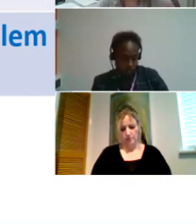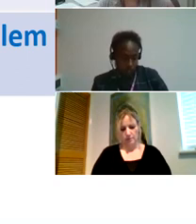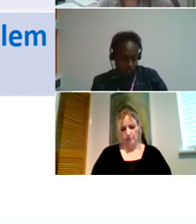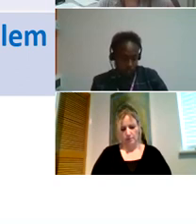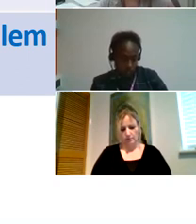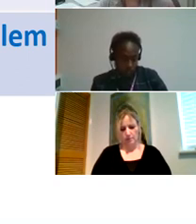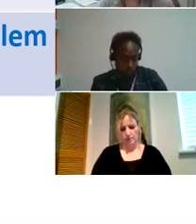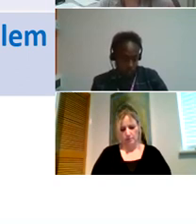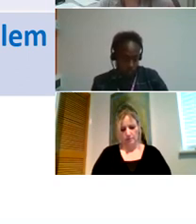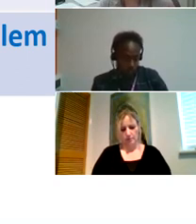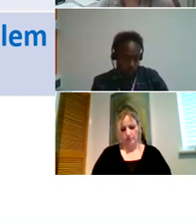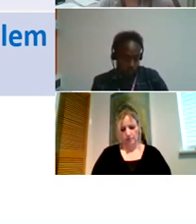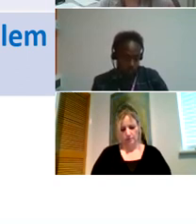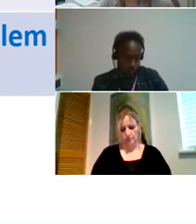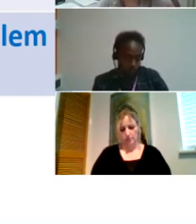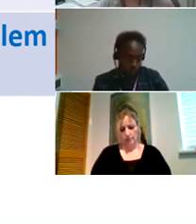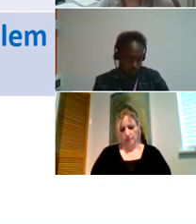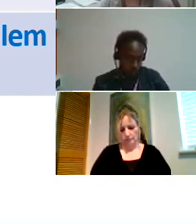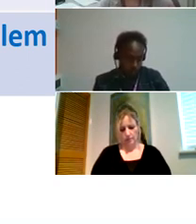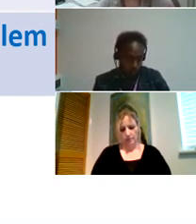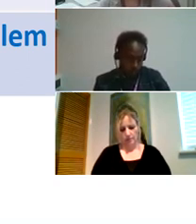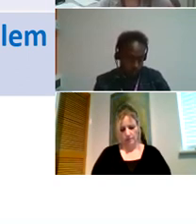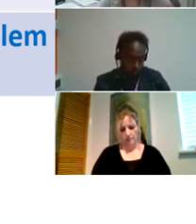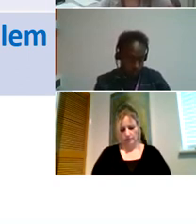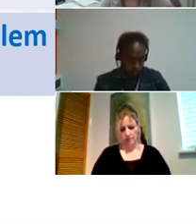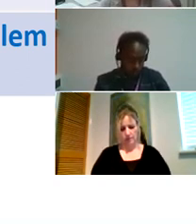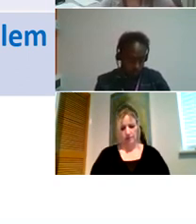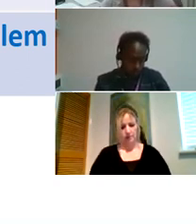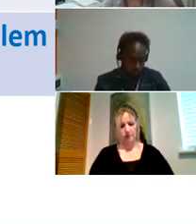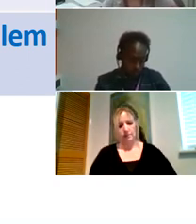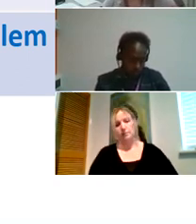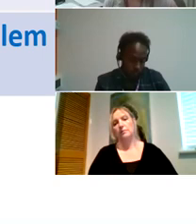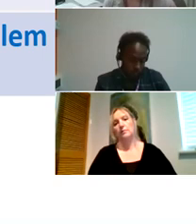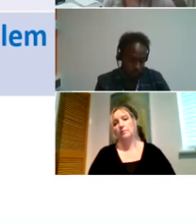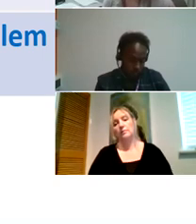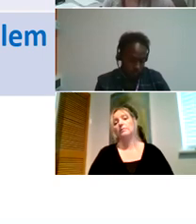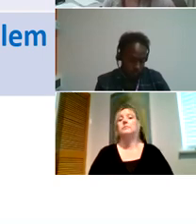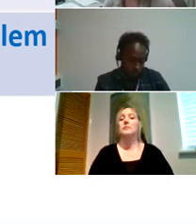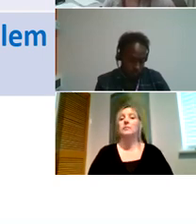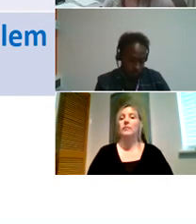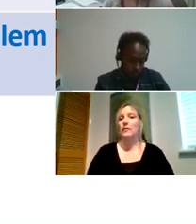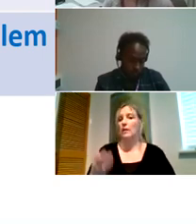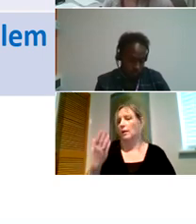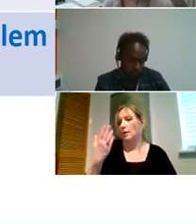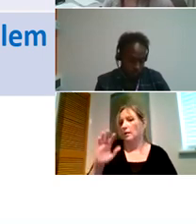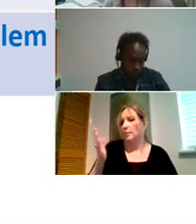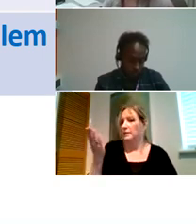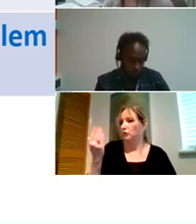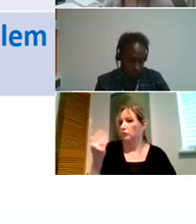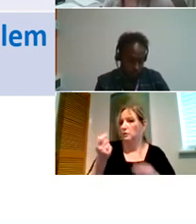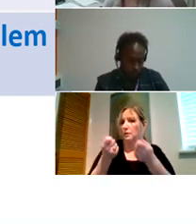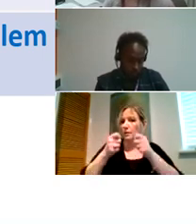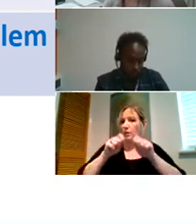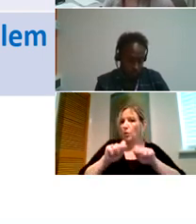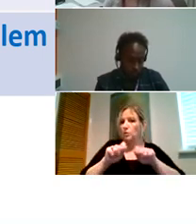Zoom successfully. We've used the Google Classroom and other platforms. And our students are